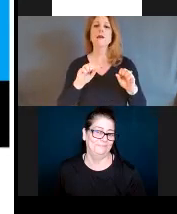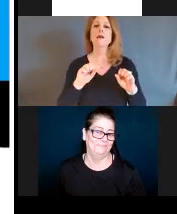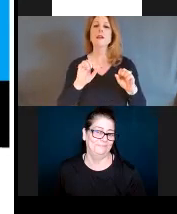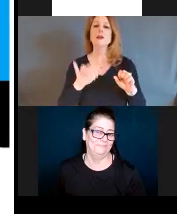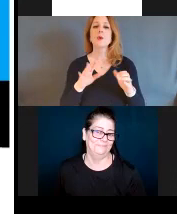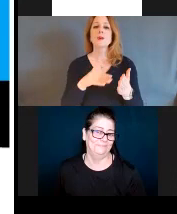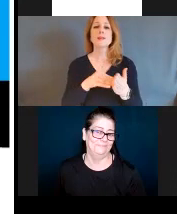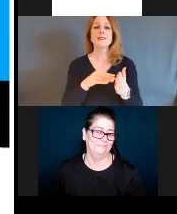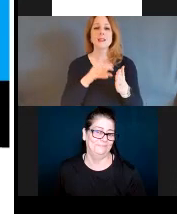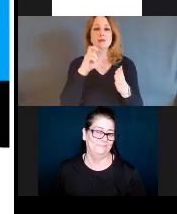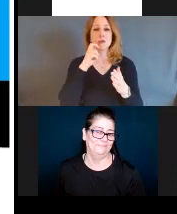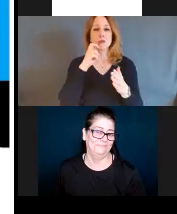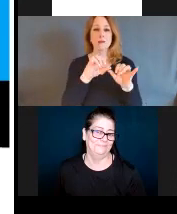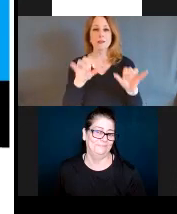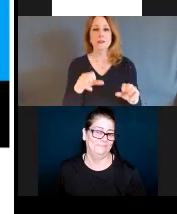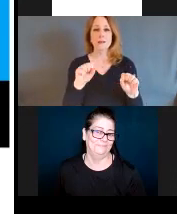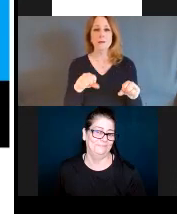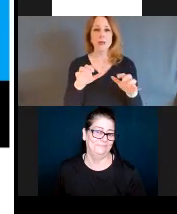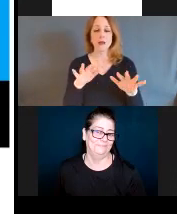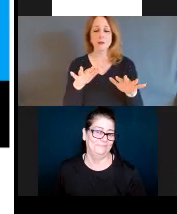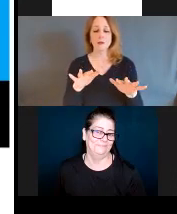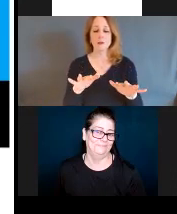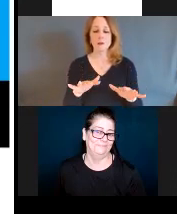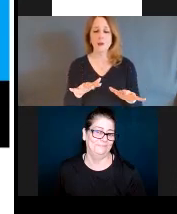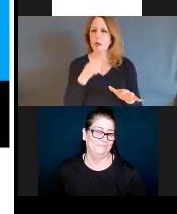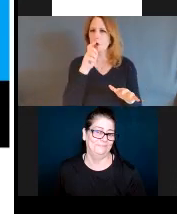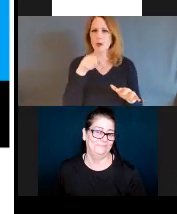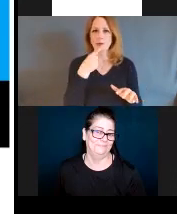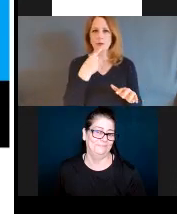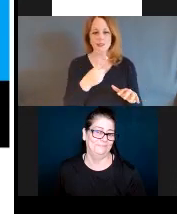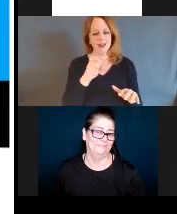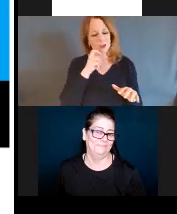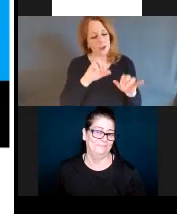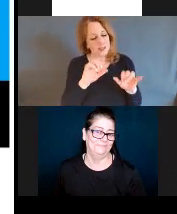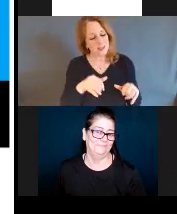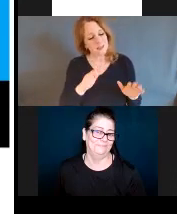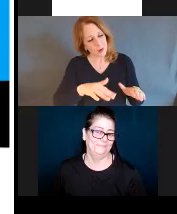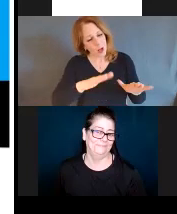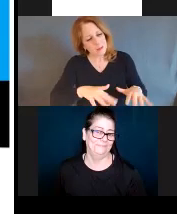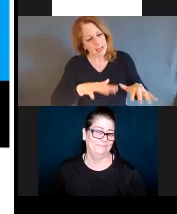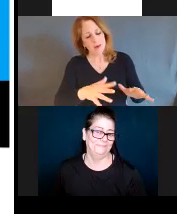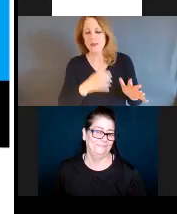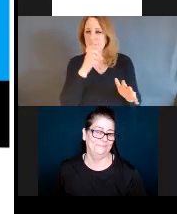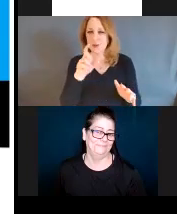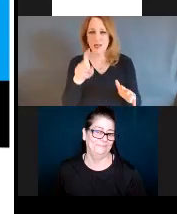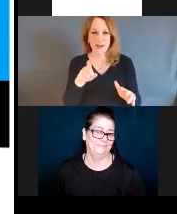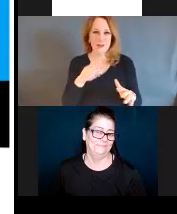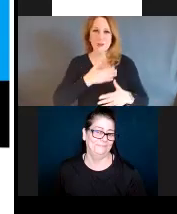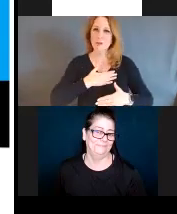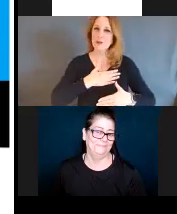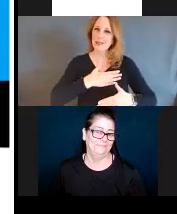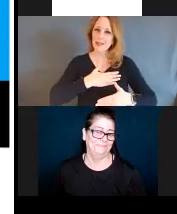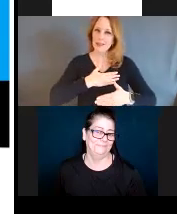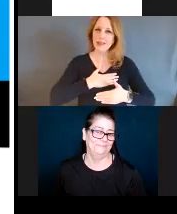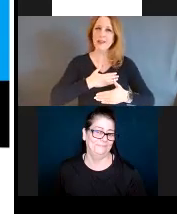nervous system. You don't have to tell your nervous system to calm down, it just will if you are doing some